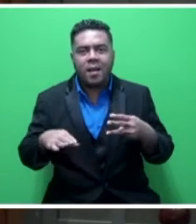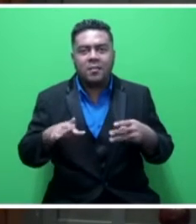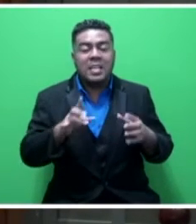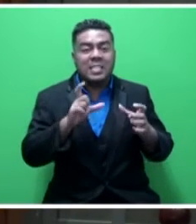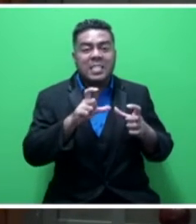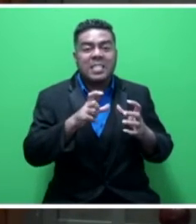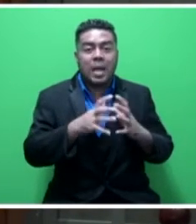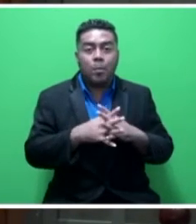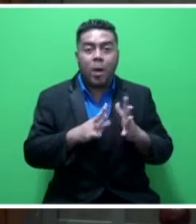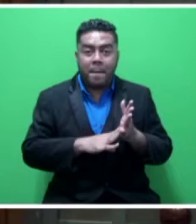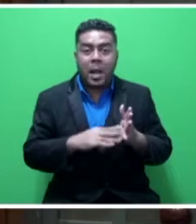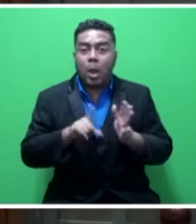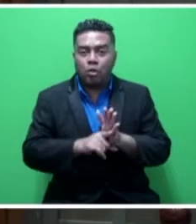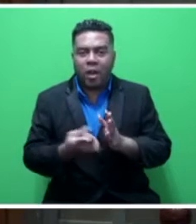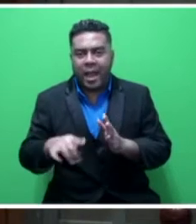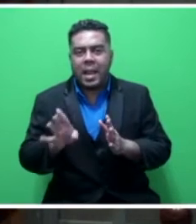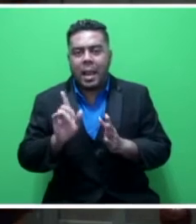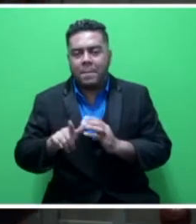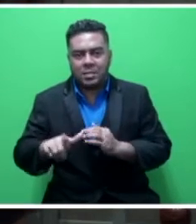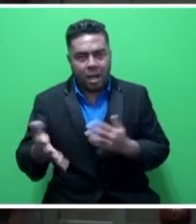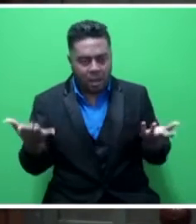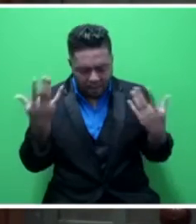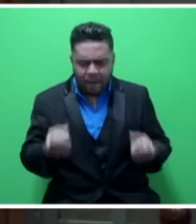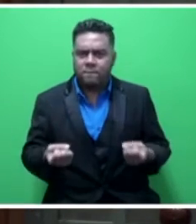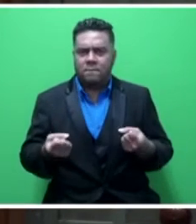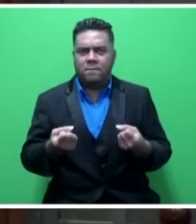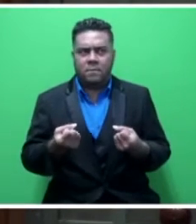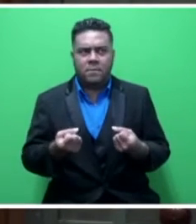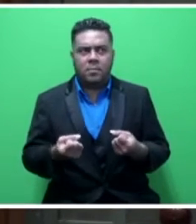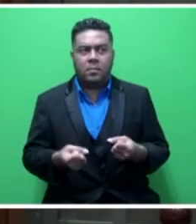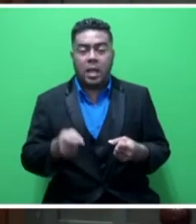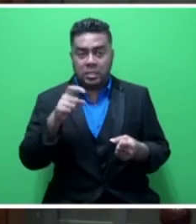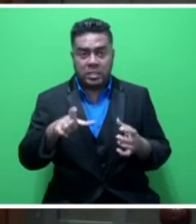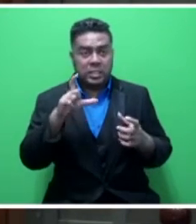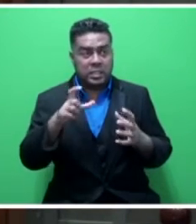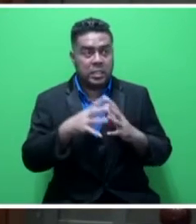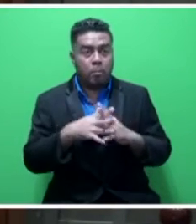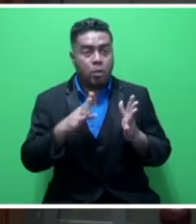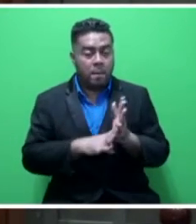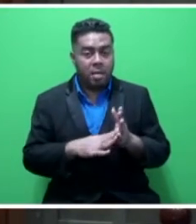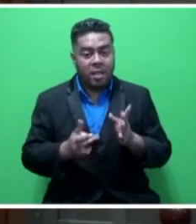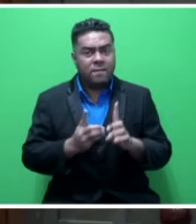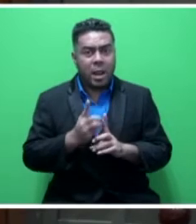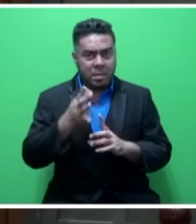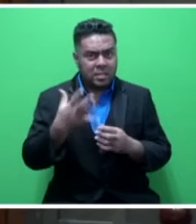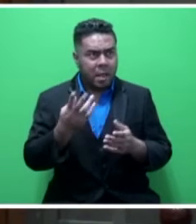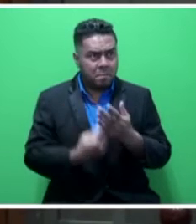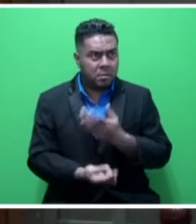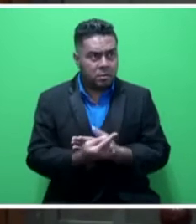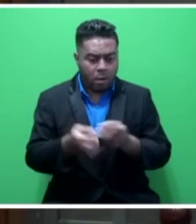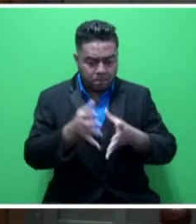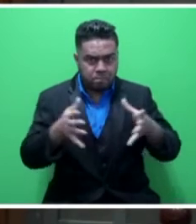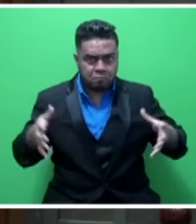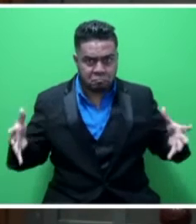CWM, Lautoka and Labasa. Honourable Speaker, at CWM, the development that's happened there has been quite rapid to